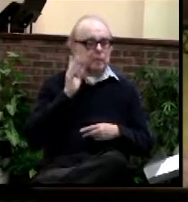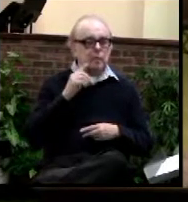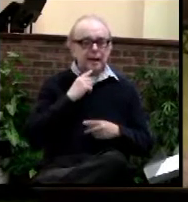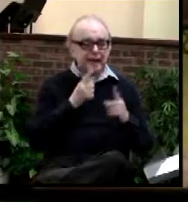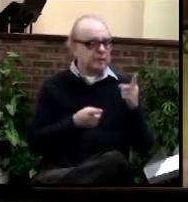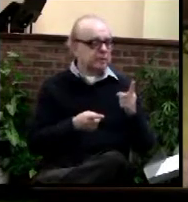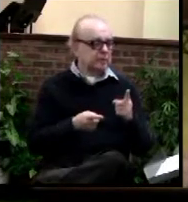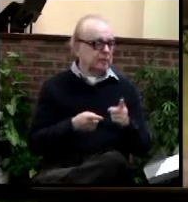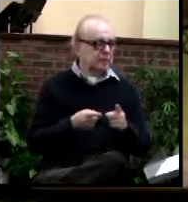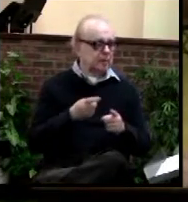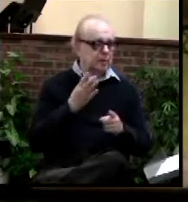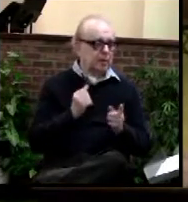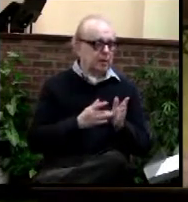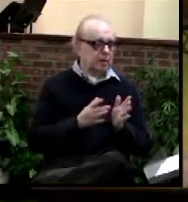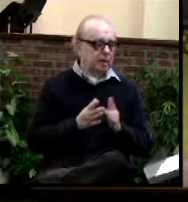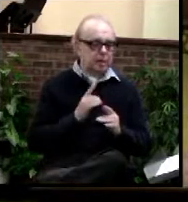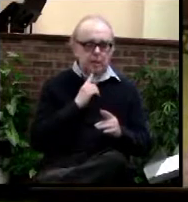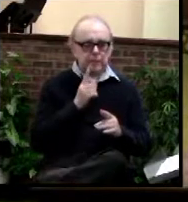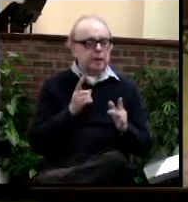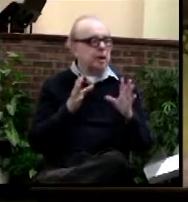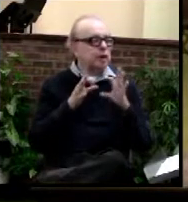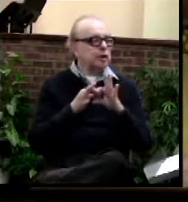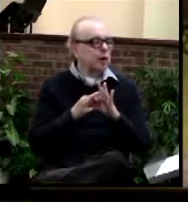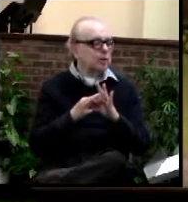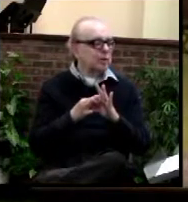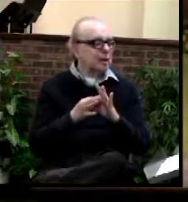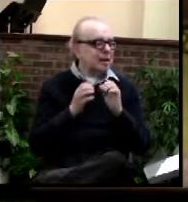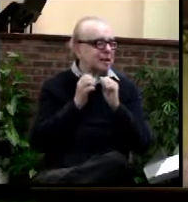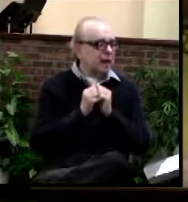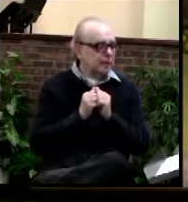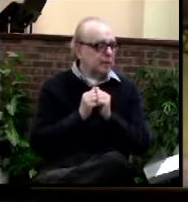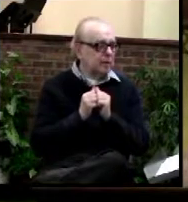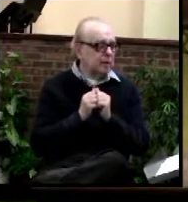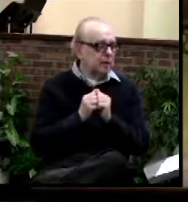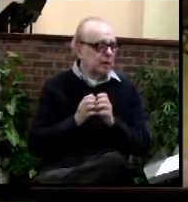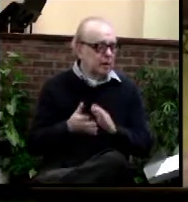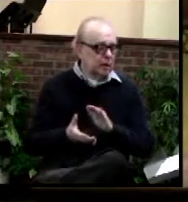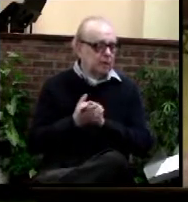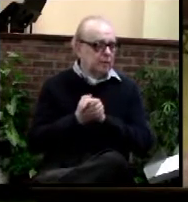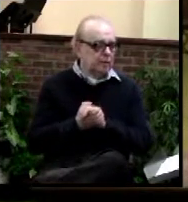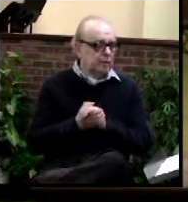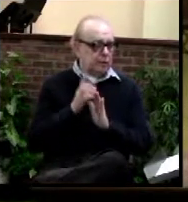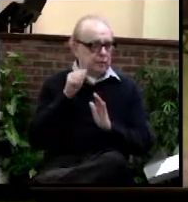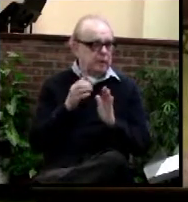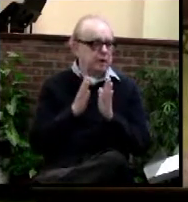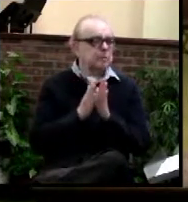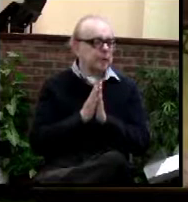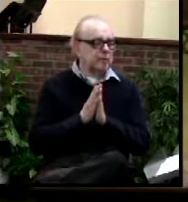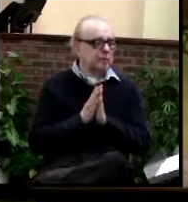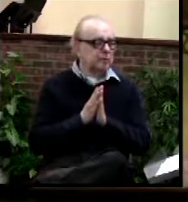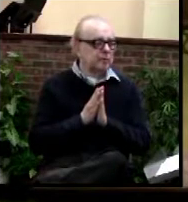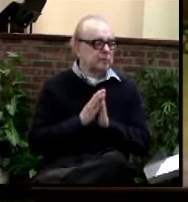That's why he says to be yoked together. Because in a marriage, you need that prayers. And especially